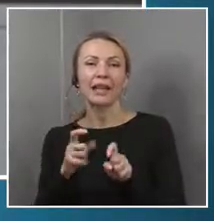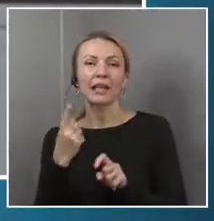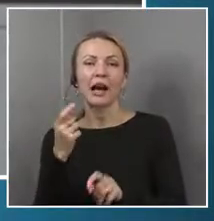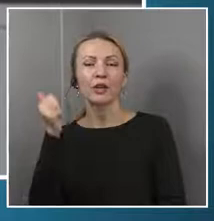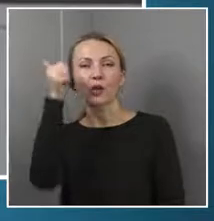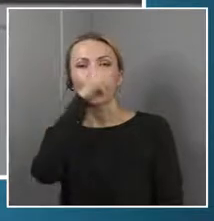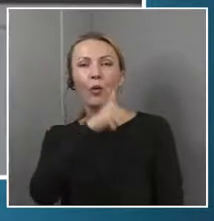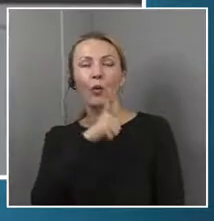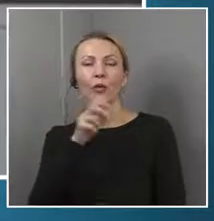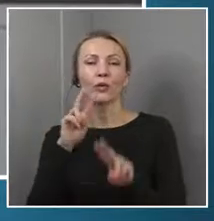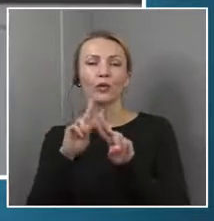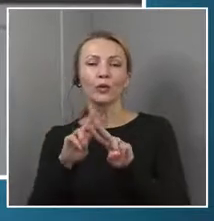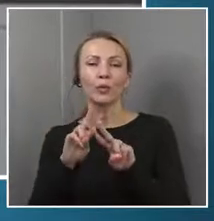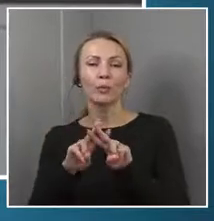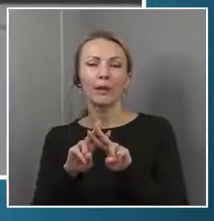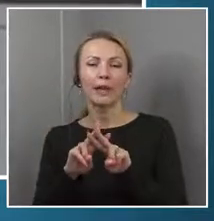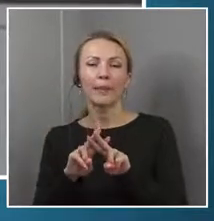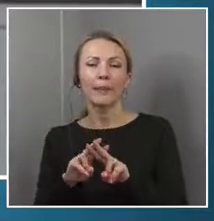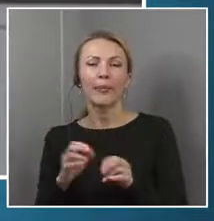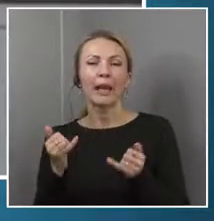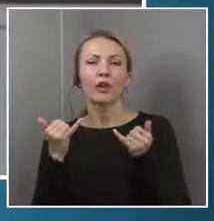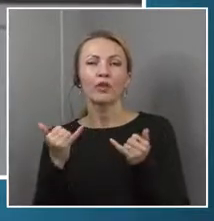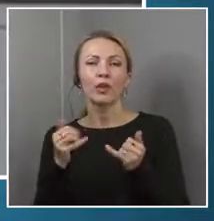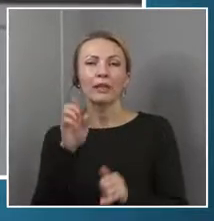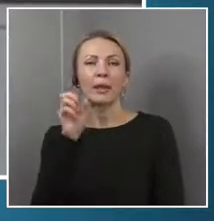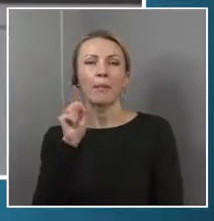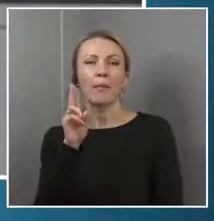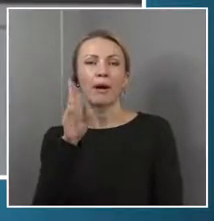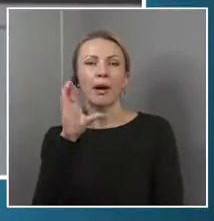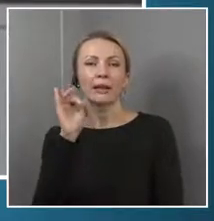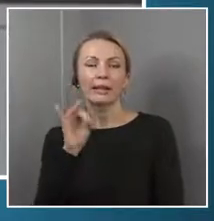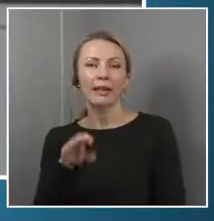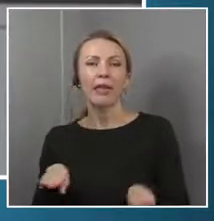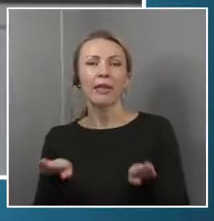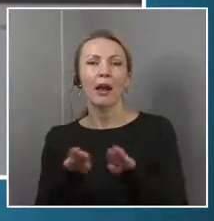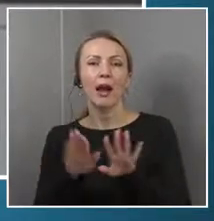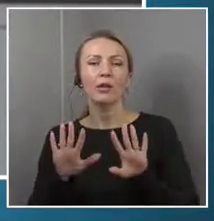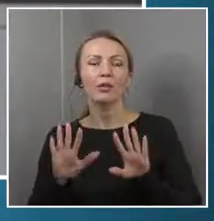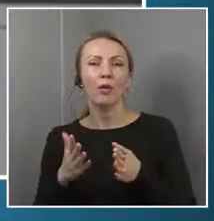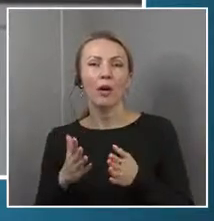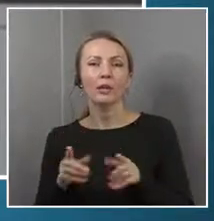cheaper. But Schiele was treated for his addiction to pornography.